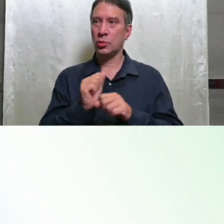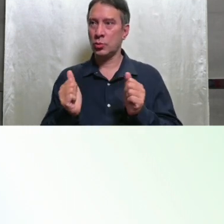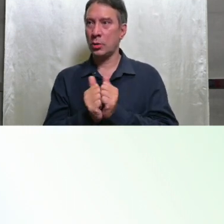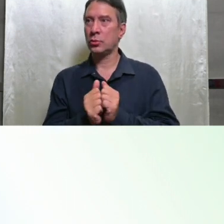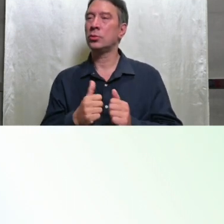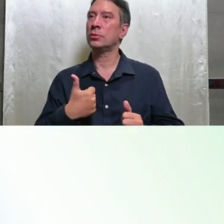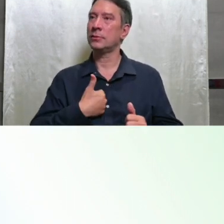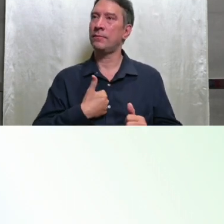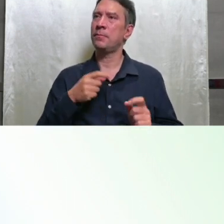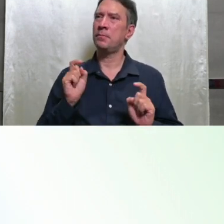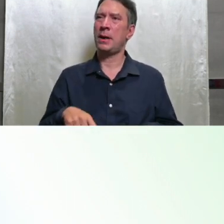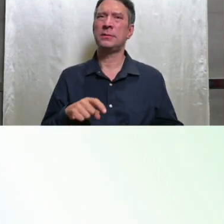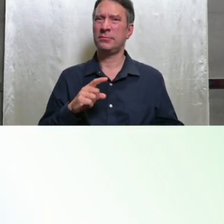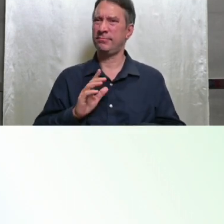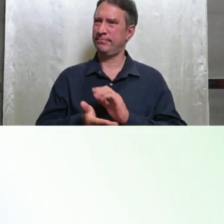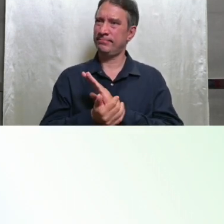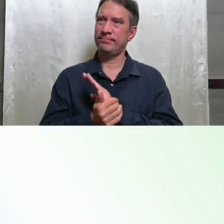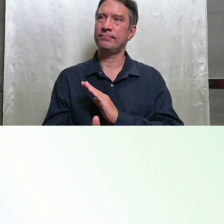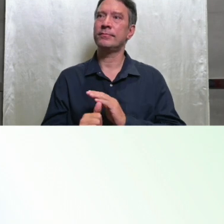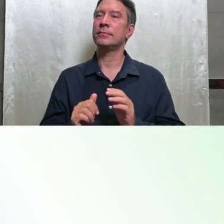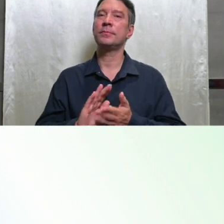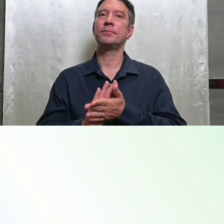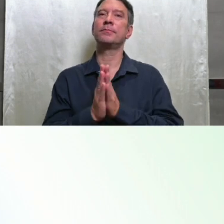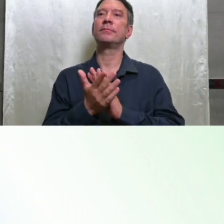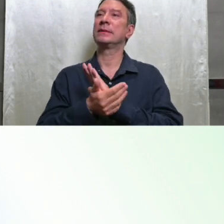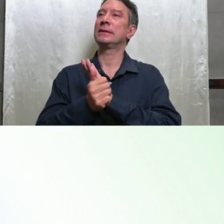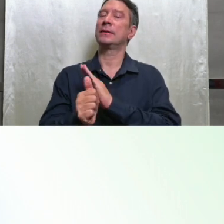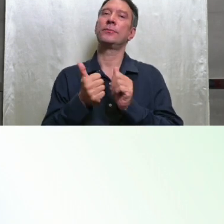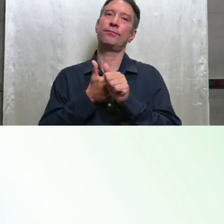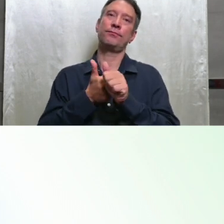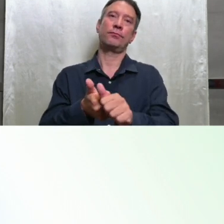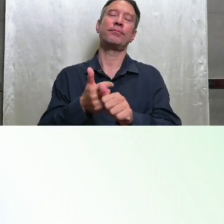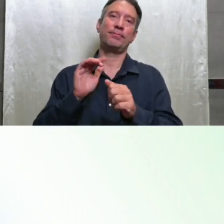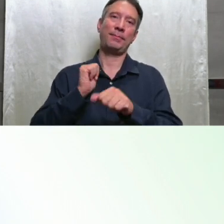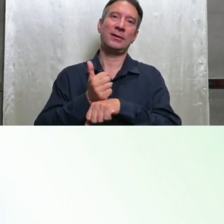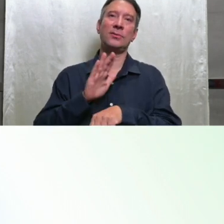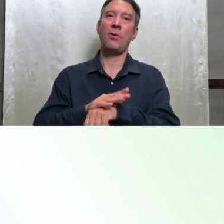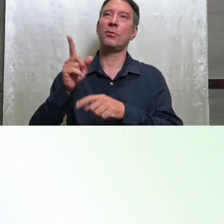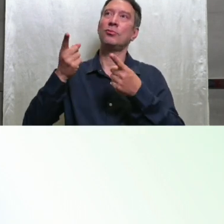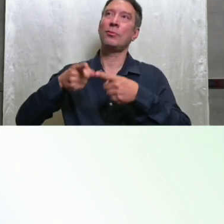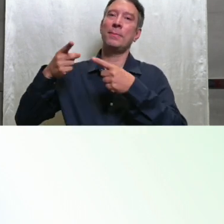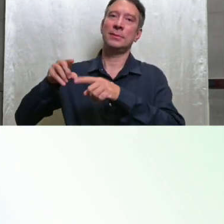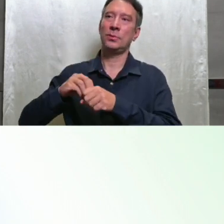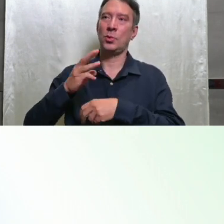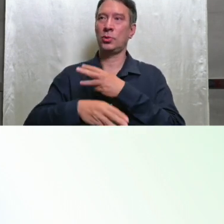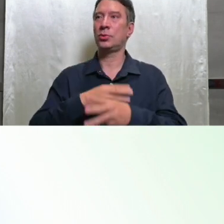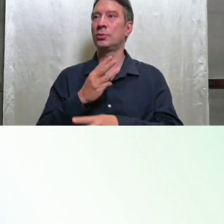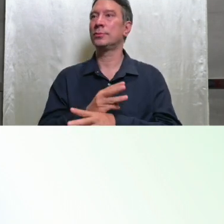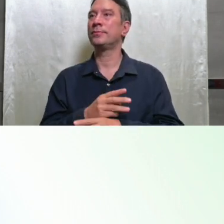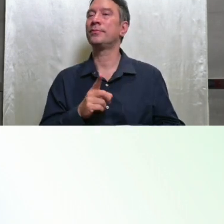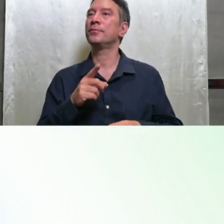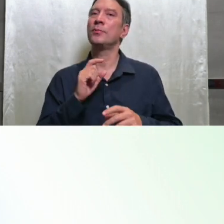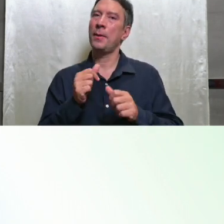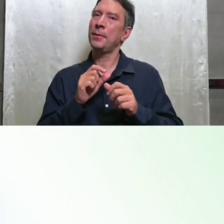skills. So I'm talking about analytical thinking, creative thinking, agility, digital literacy, and of